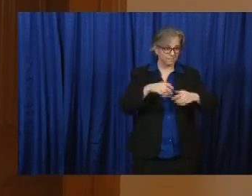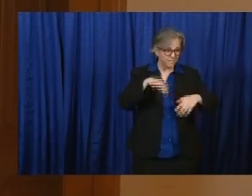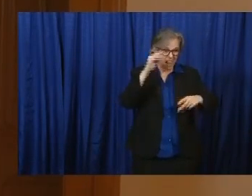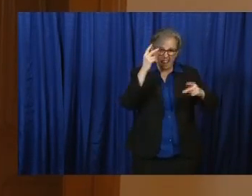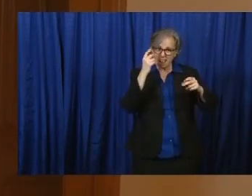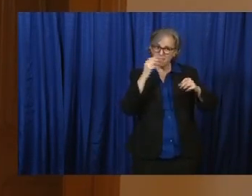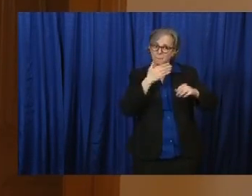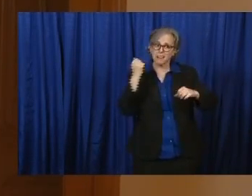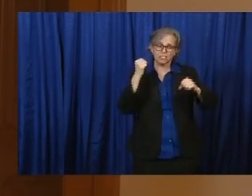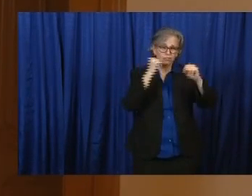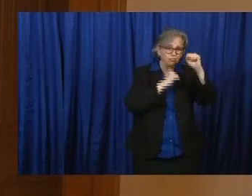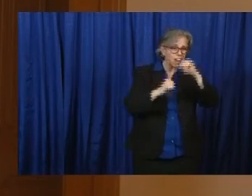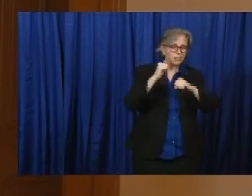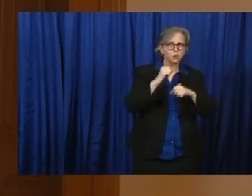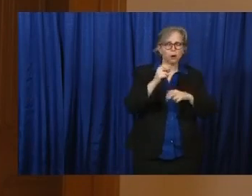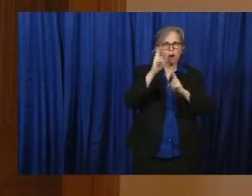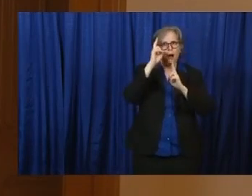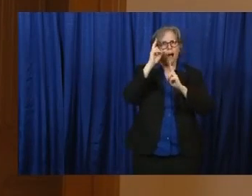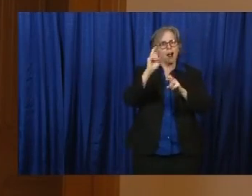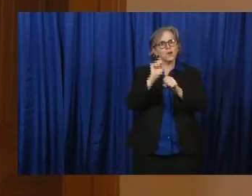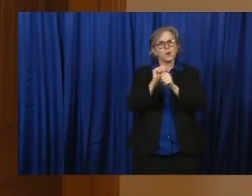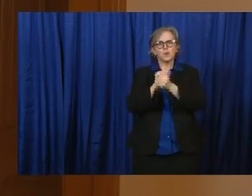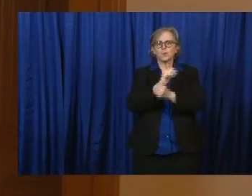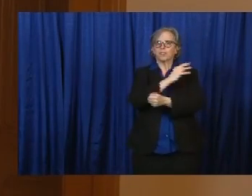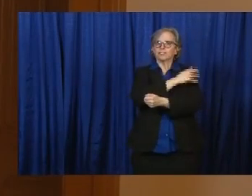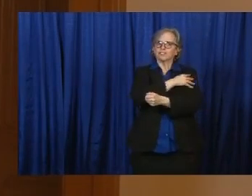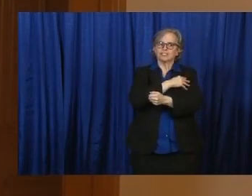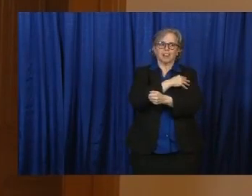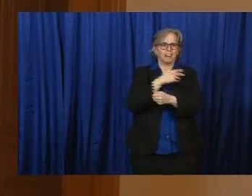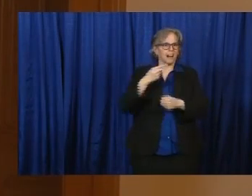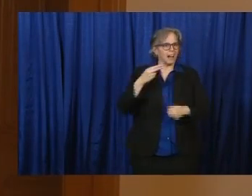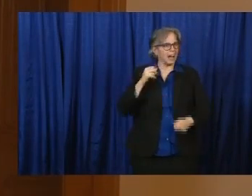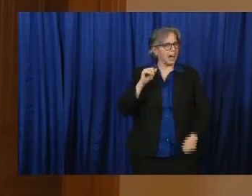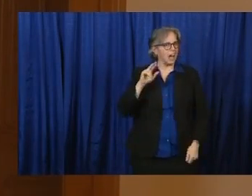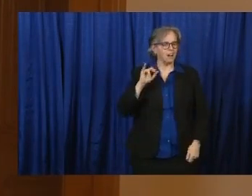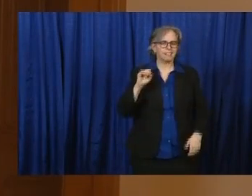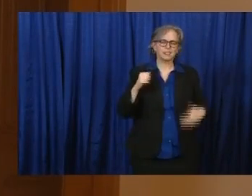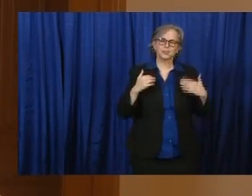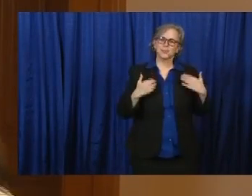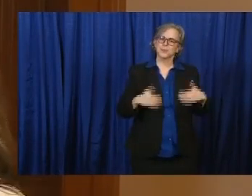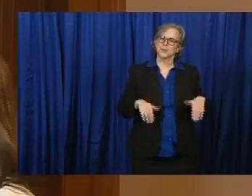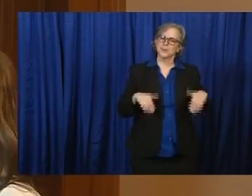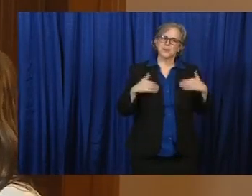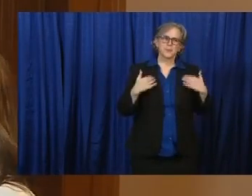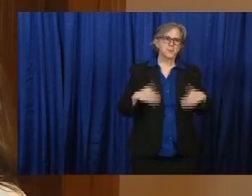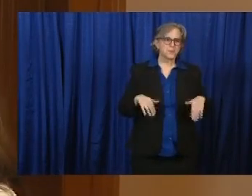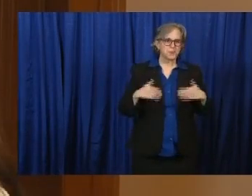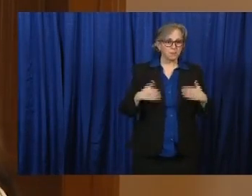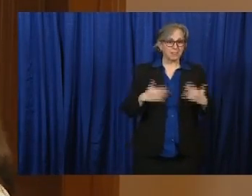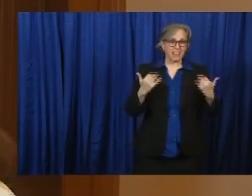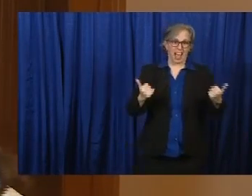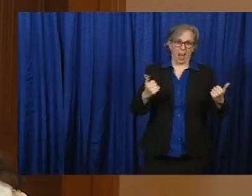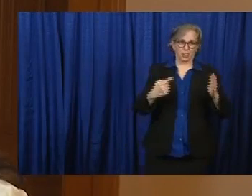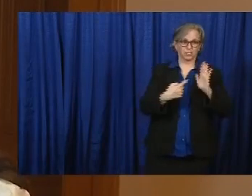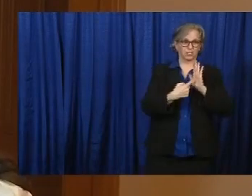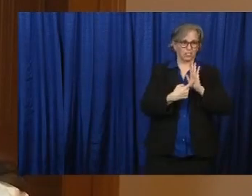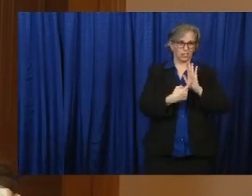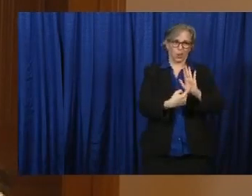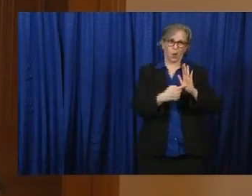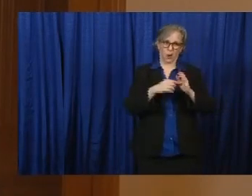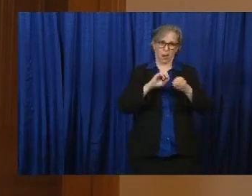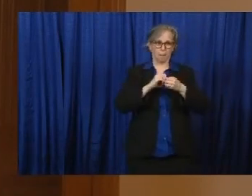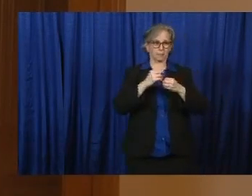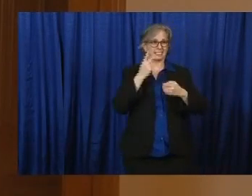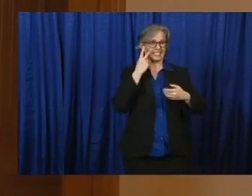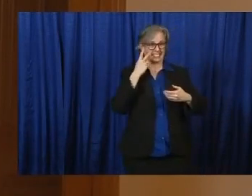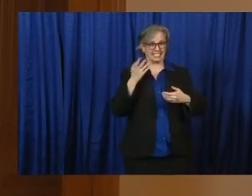So I'm going to start out with a little bit of numbers just to catch everybody up, if we could. So again, our